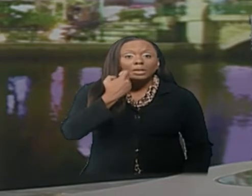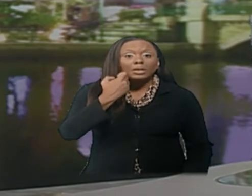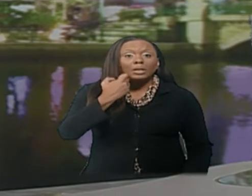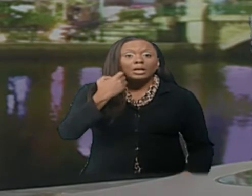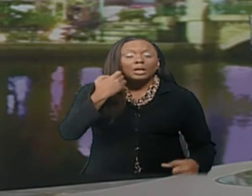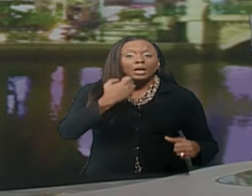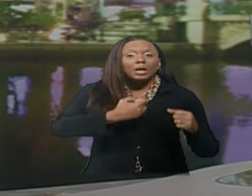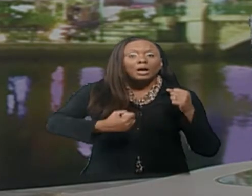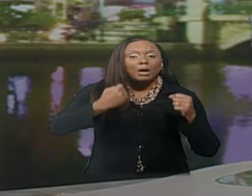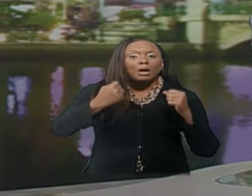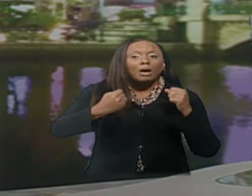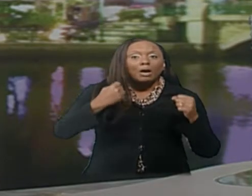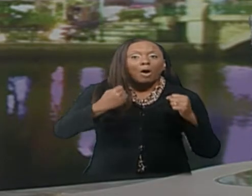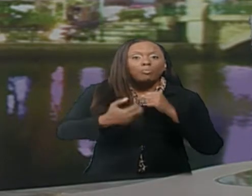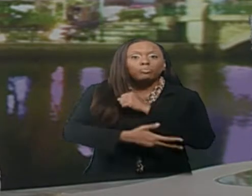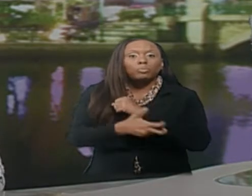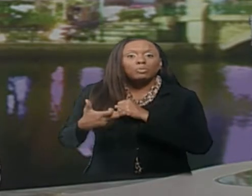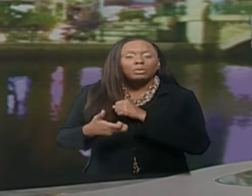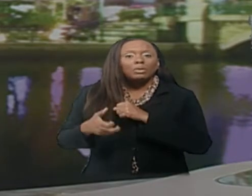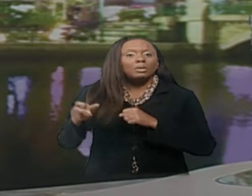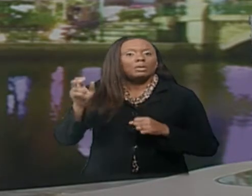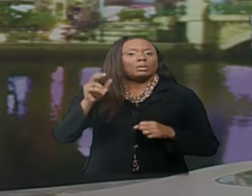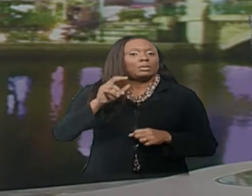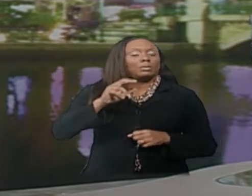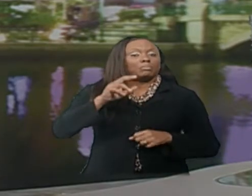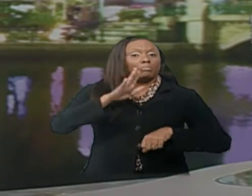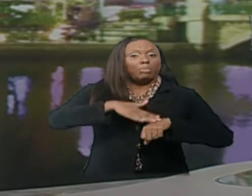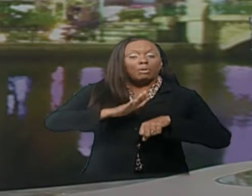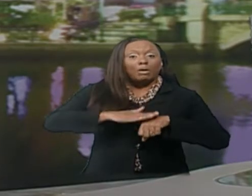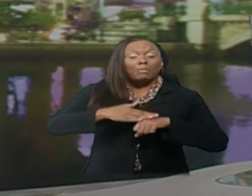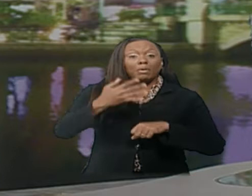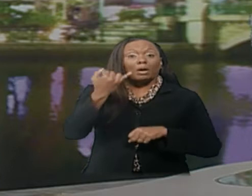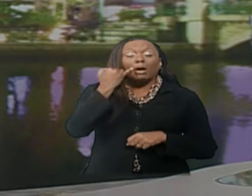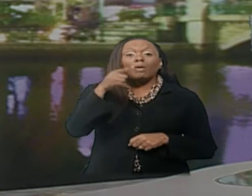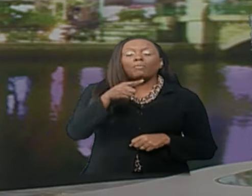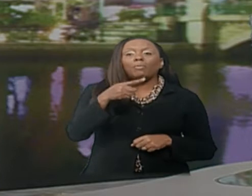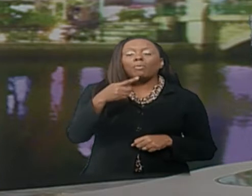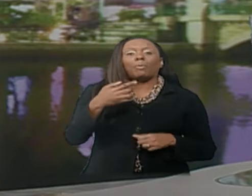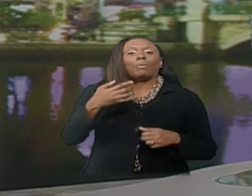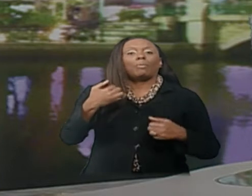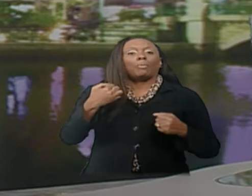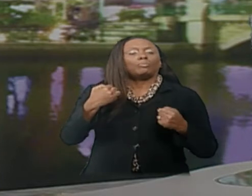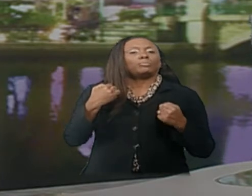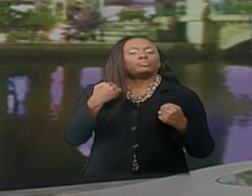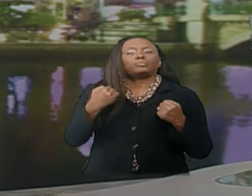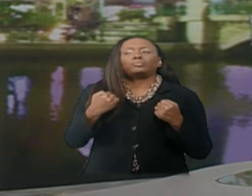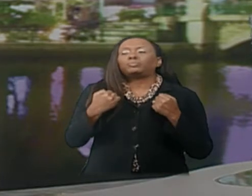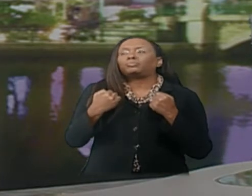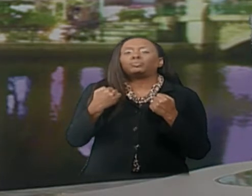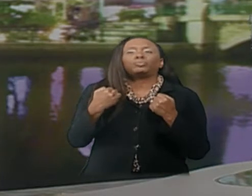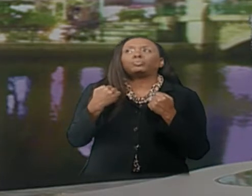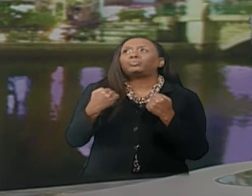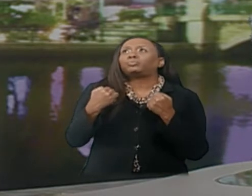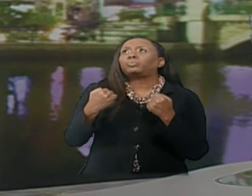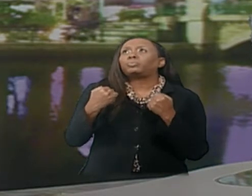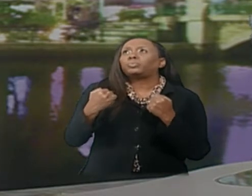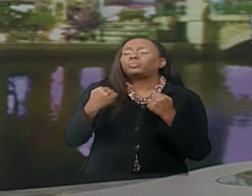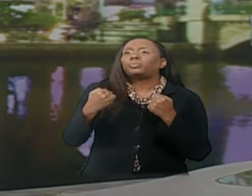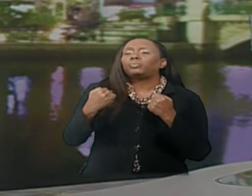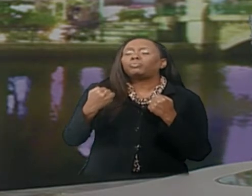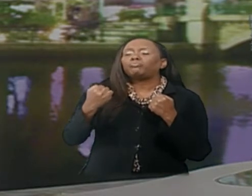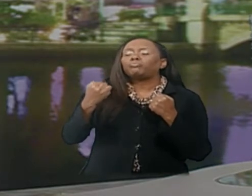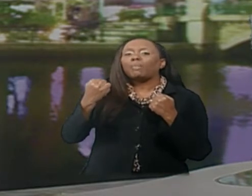now potty trained. Many parents and guardians hope the funds will be forthcoming, as the school provides an invaluable service for their children. What they